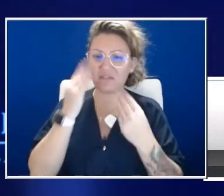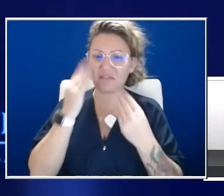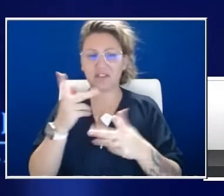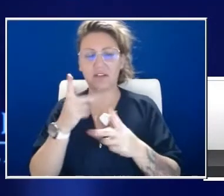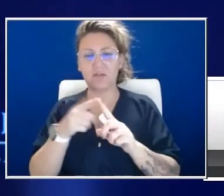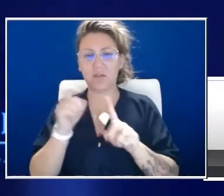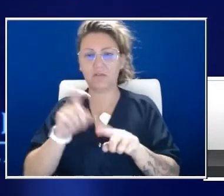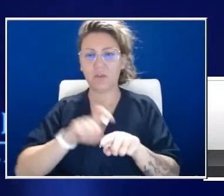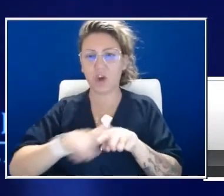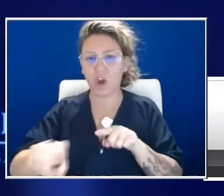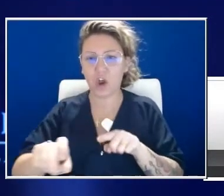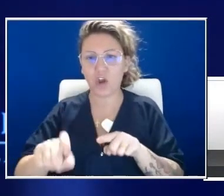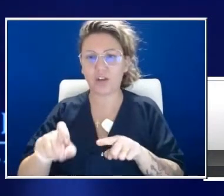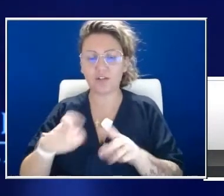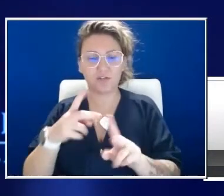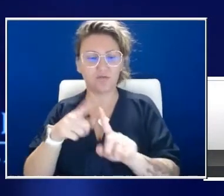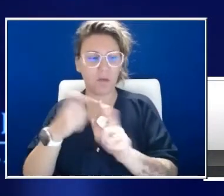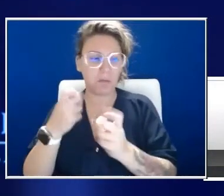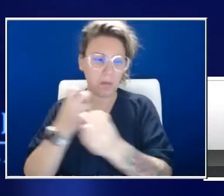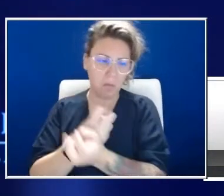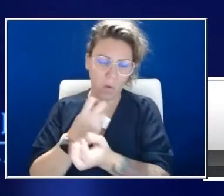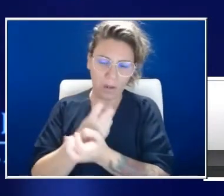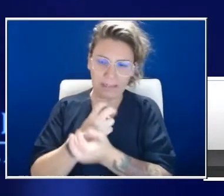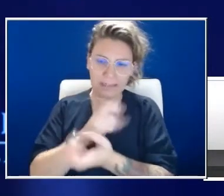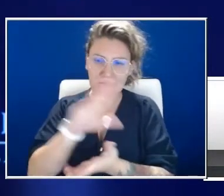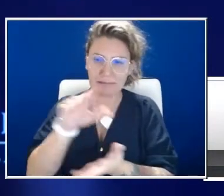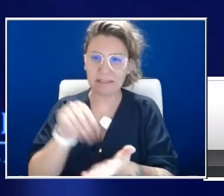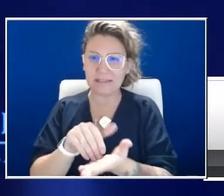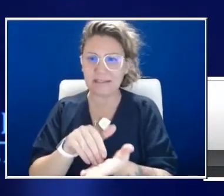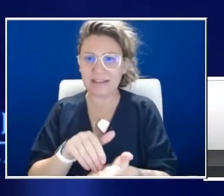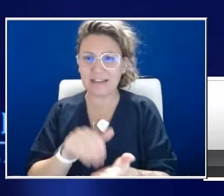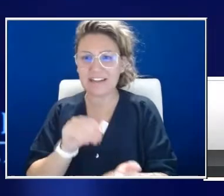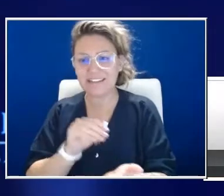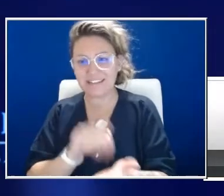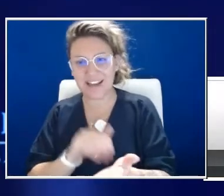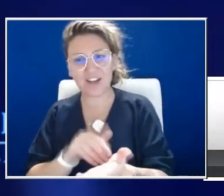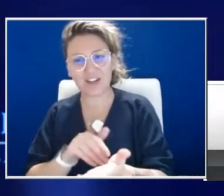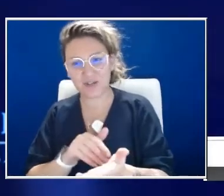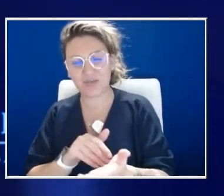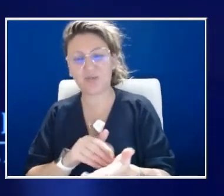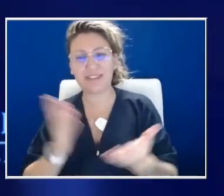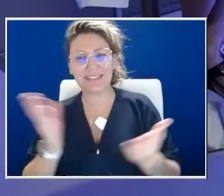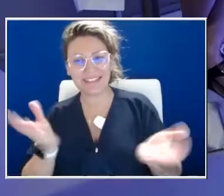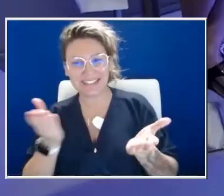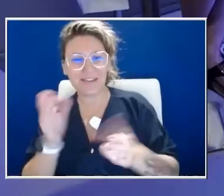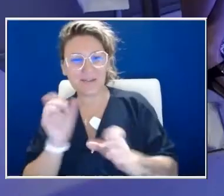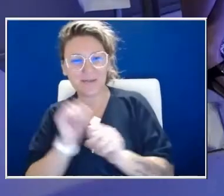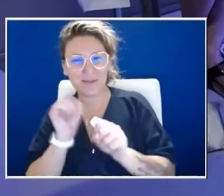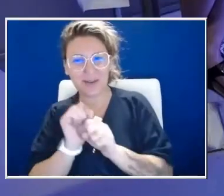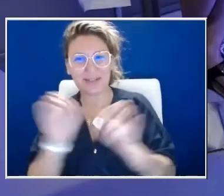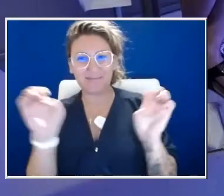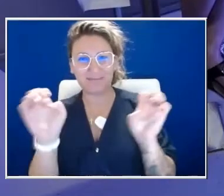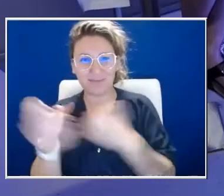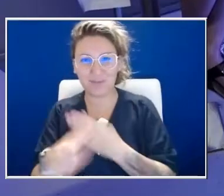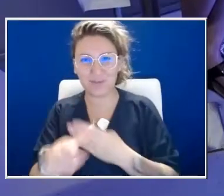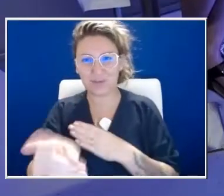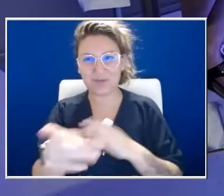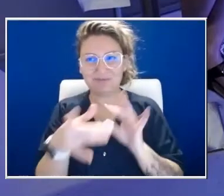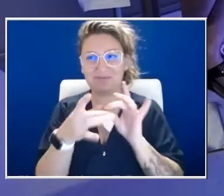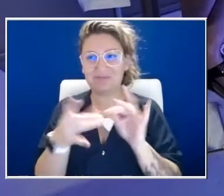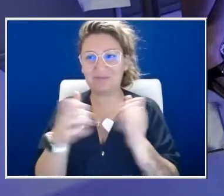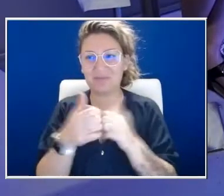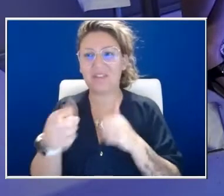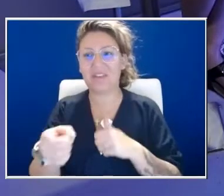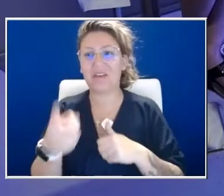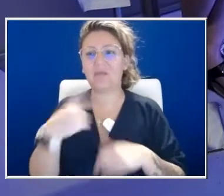to the Poison Center. I know if Dr. Thornton was here, he does work in the ED. And that's so one of your, he could have given some. You work tight with him for sure. Okay, well, we